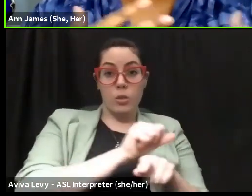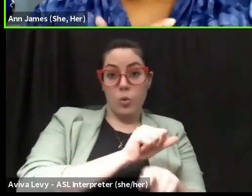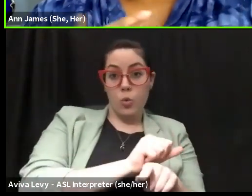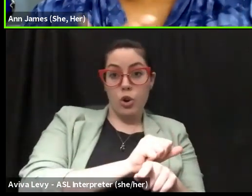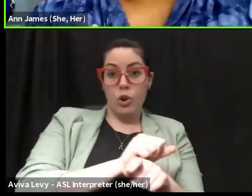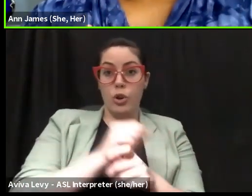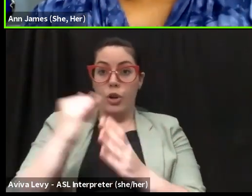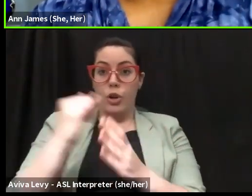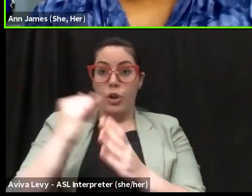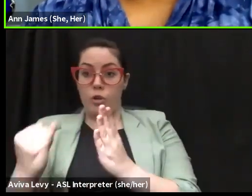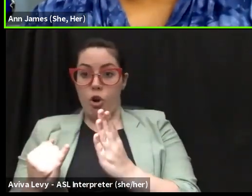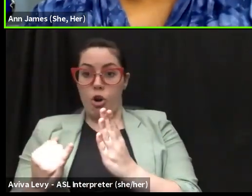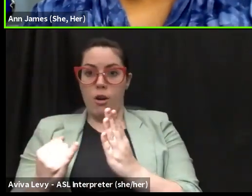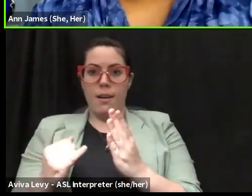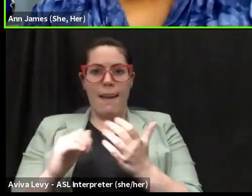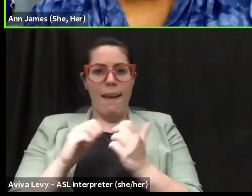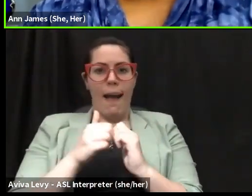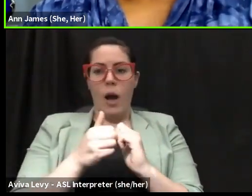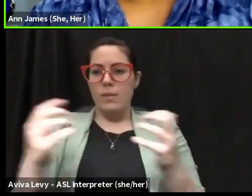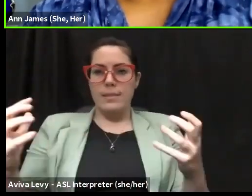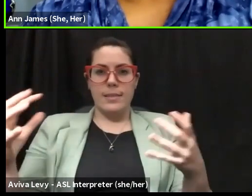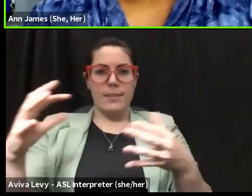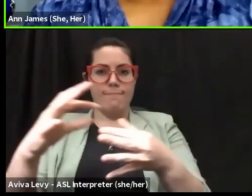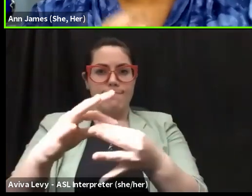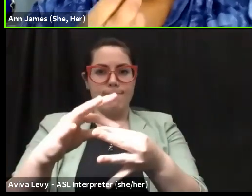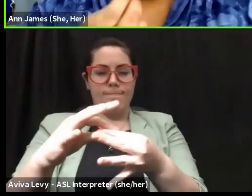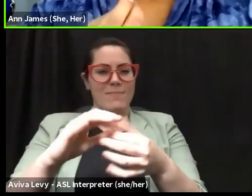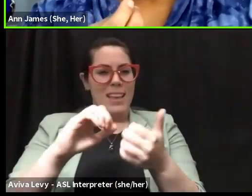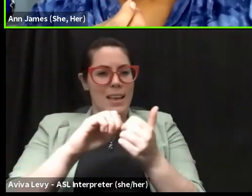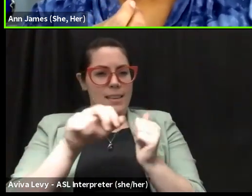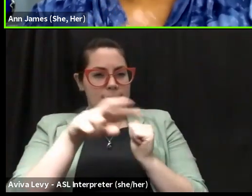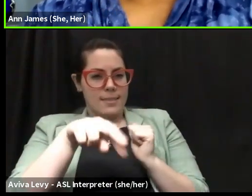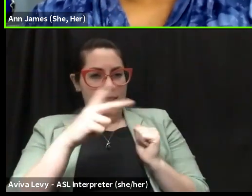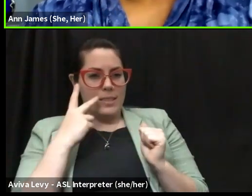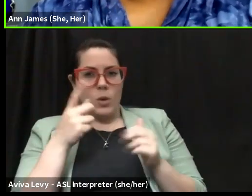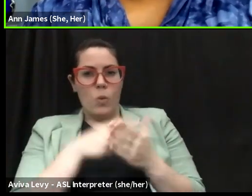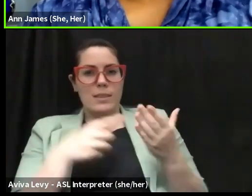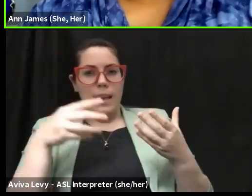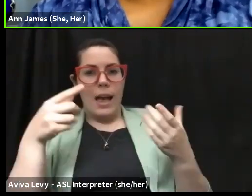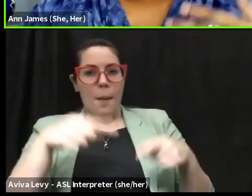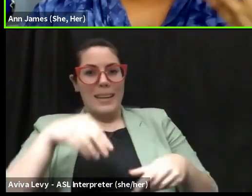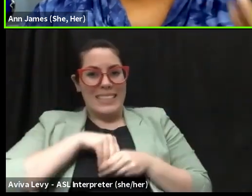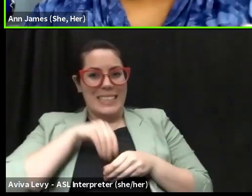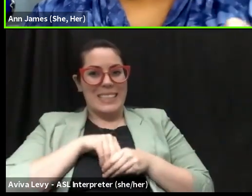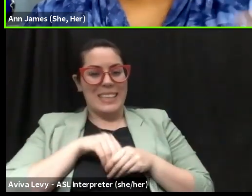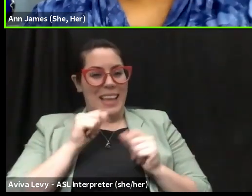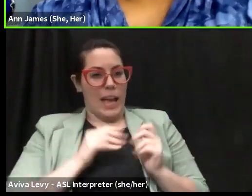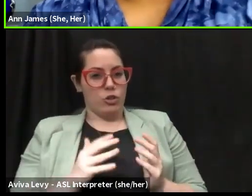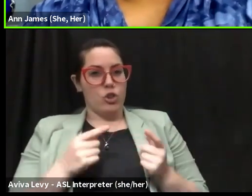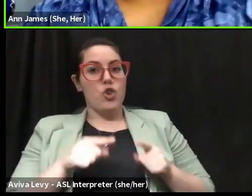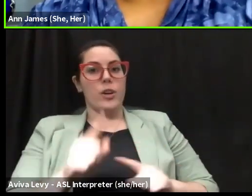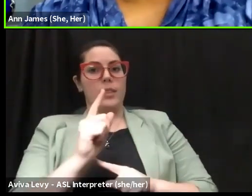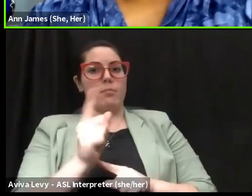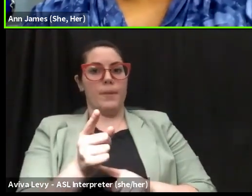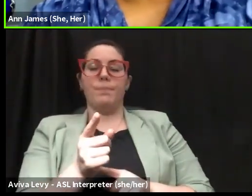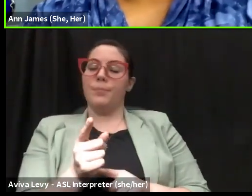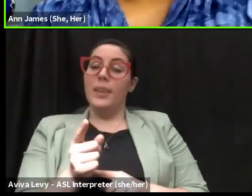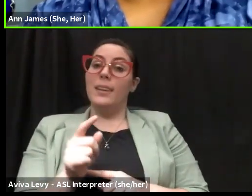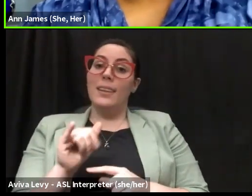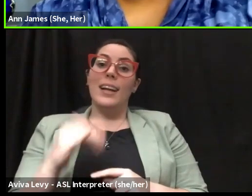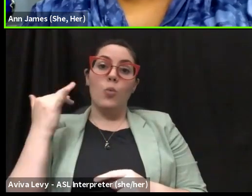physically resonating within the actor in that moment. So those are things that intimacy directors are